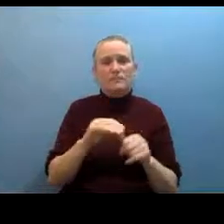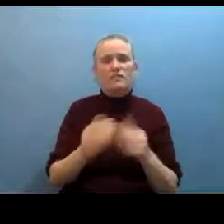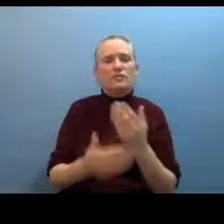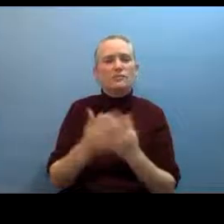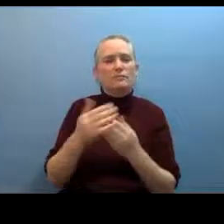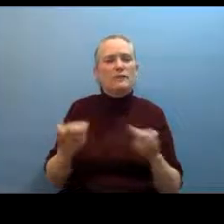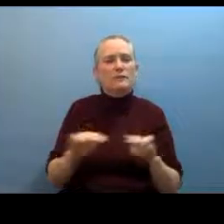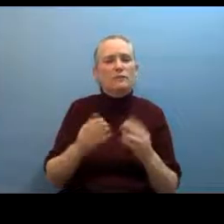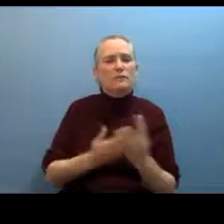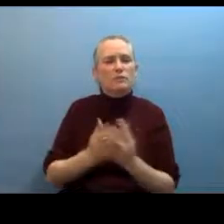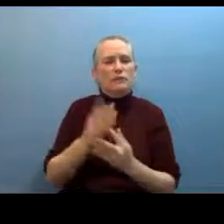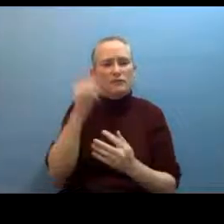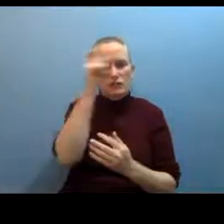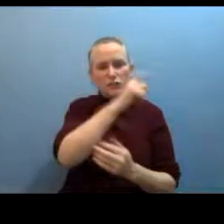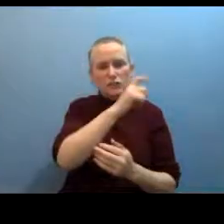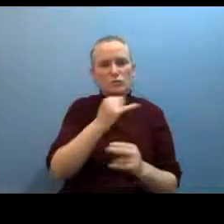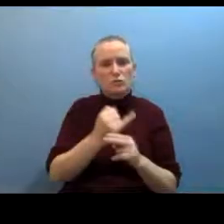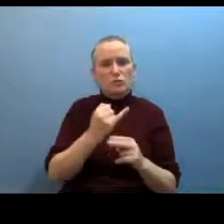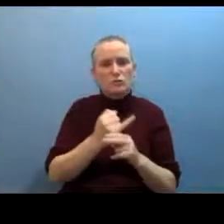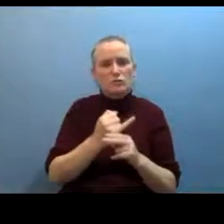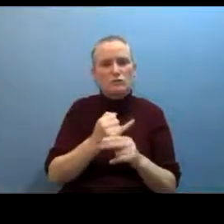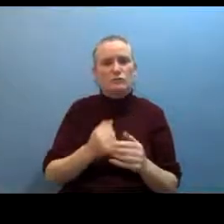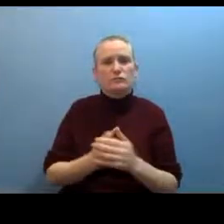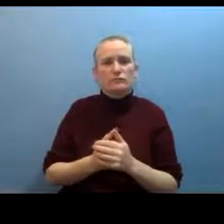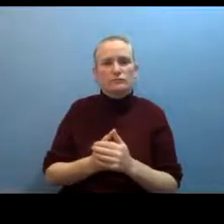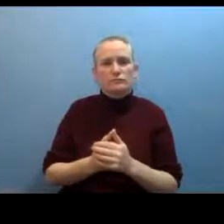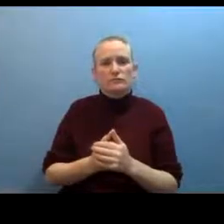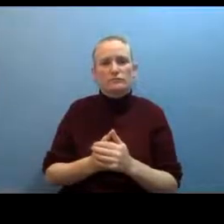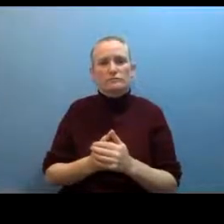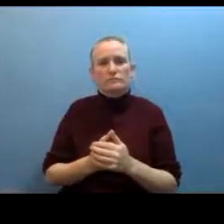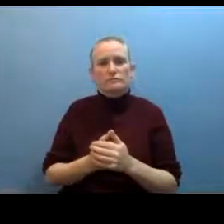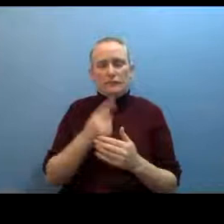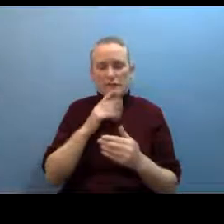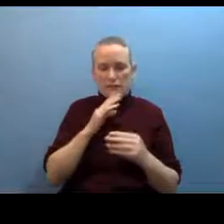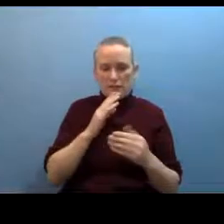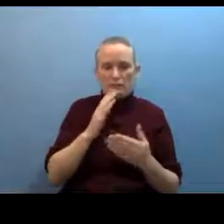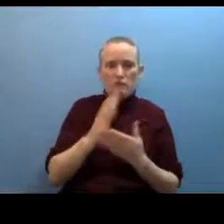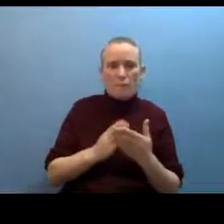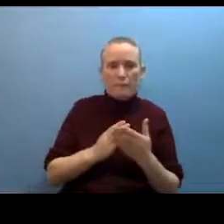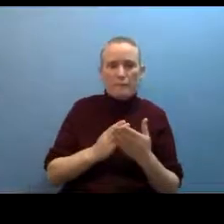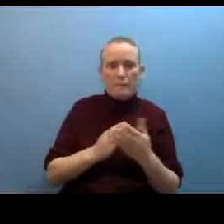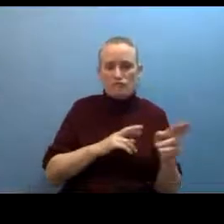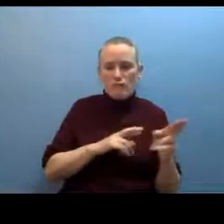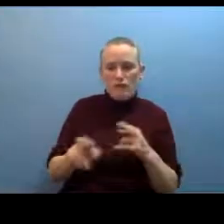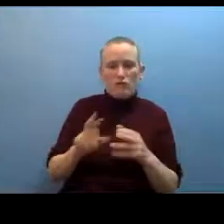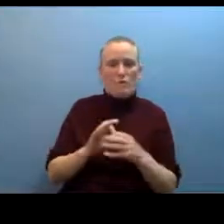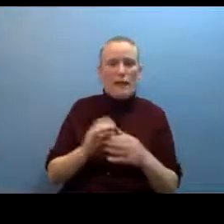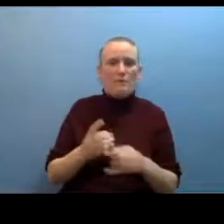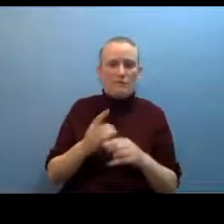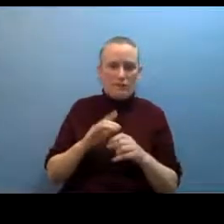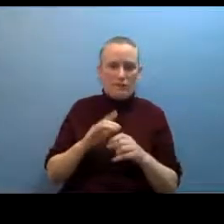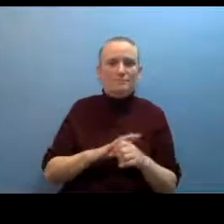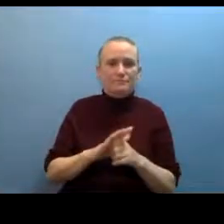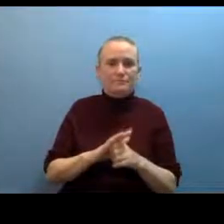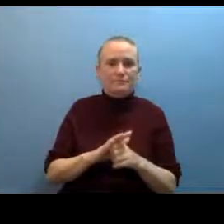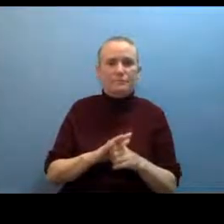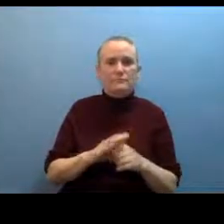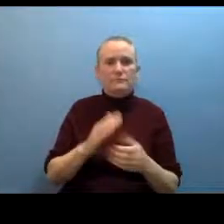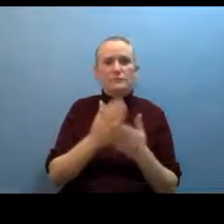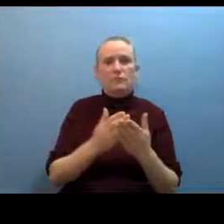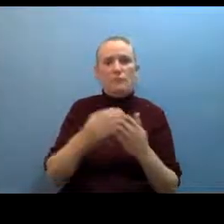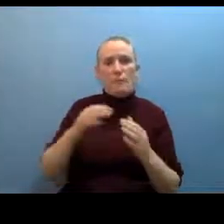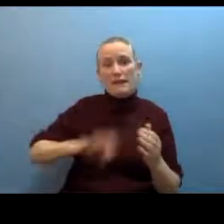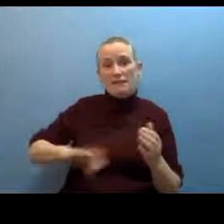at school. Creating some semblance of a routine at home can be really helpful. And we've listed some of the benefits of a routine here as